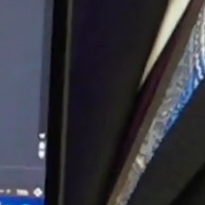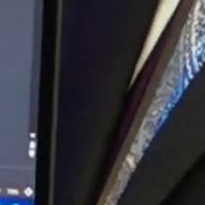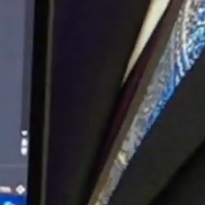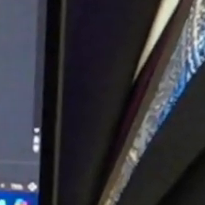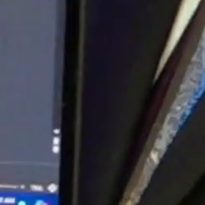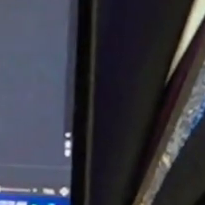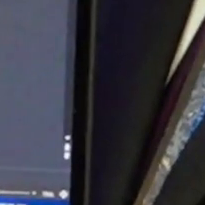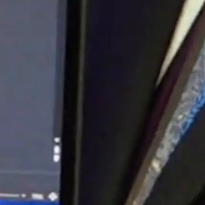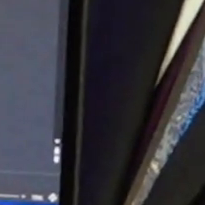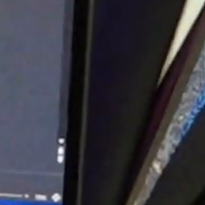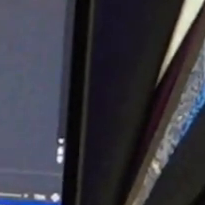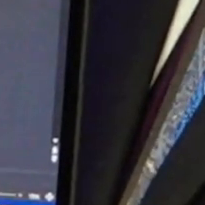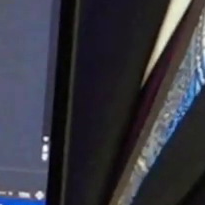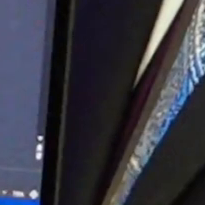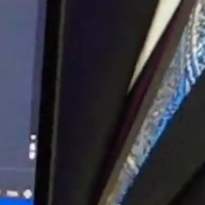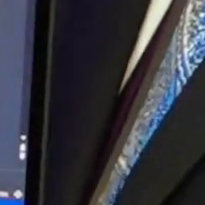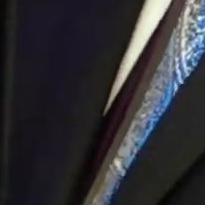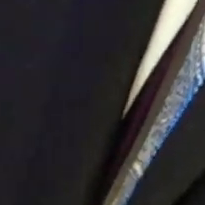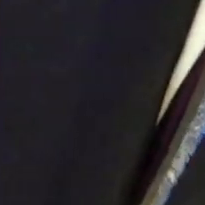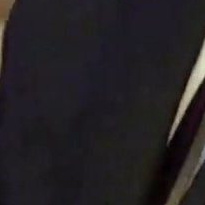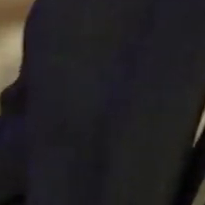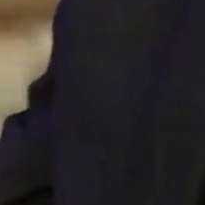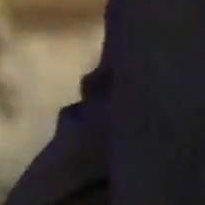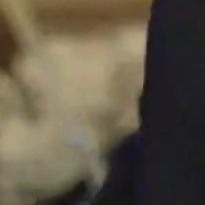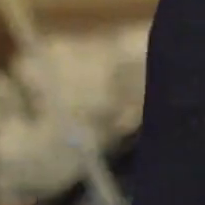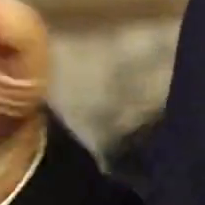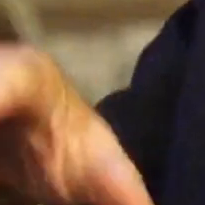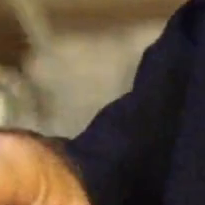is one seed. Ni begu moja.